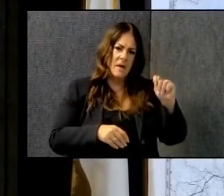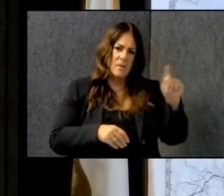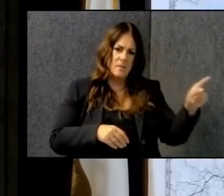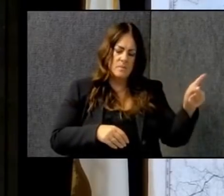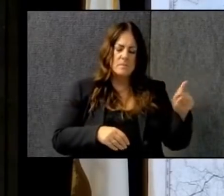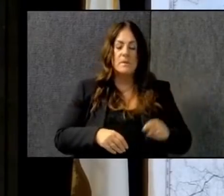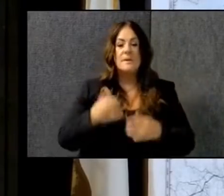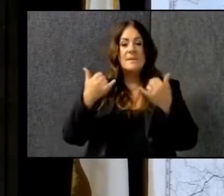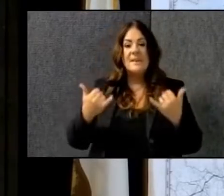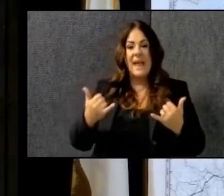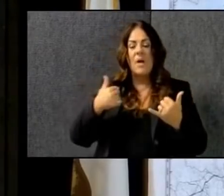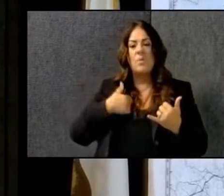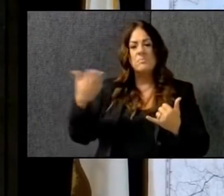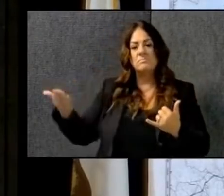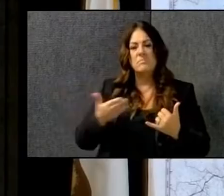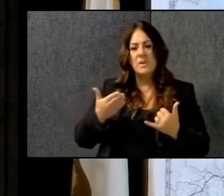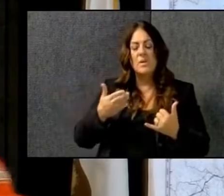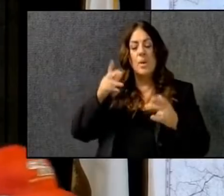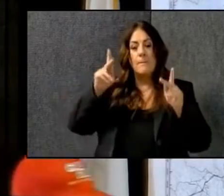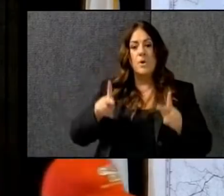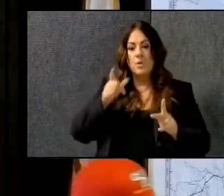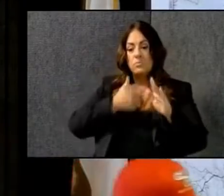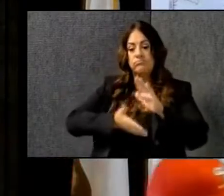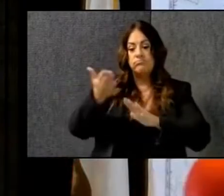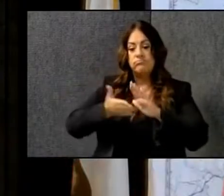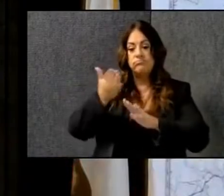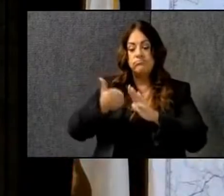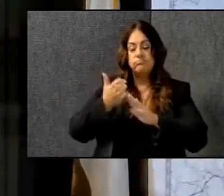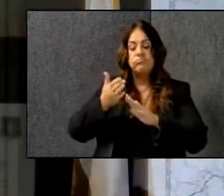for the West Zone, Beal Monday.